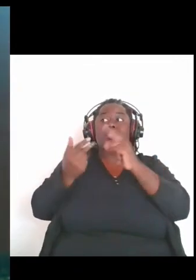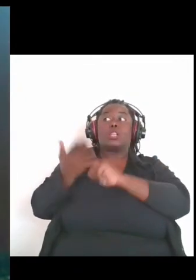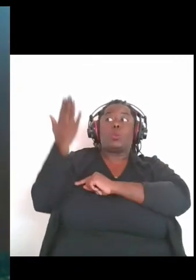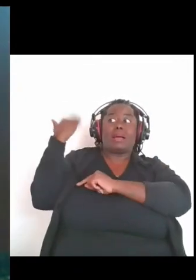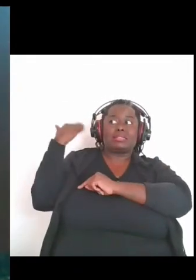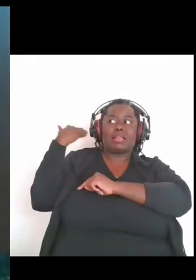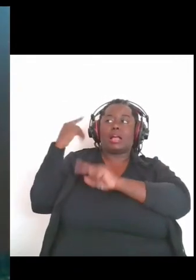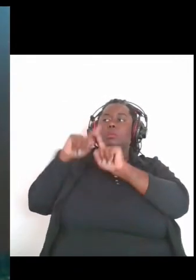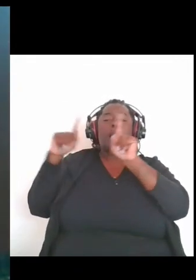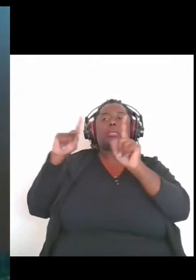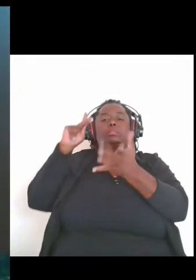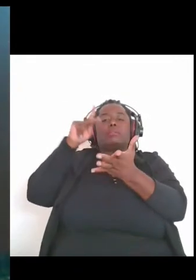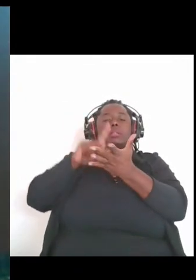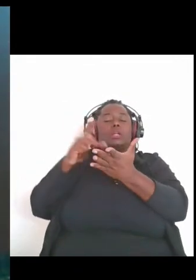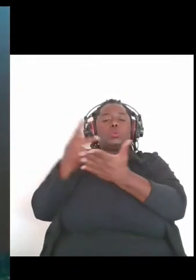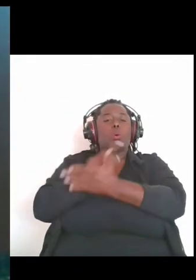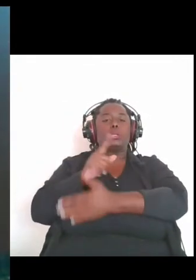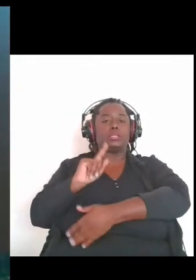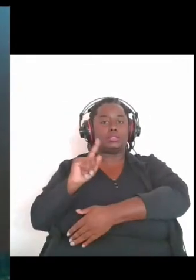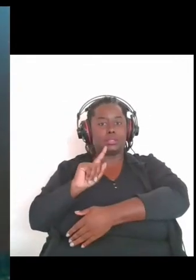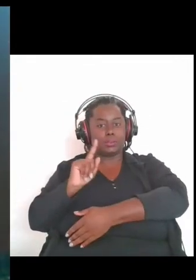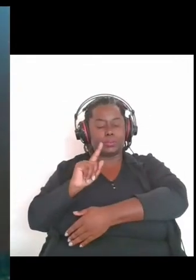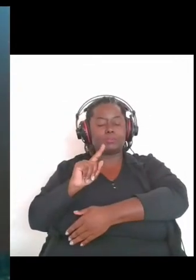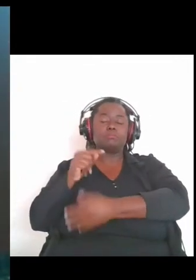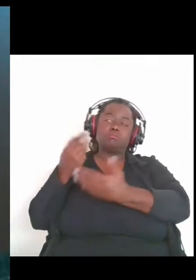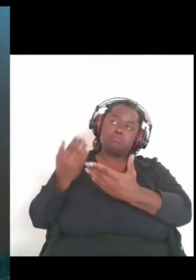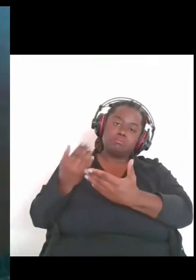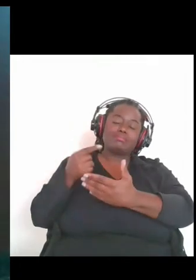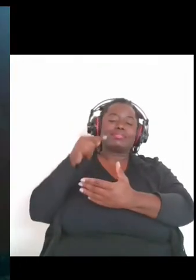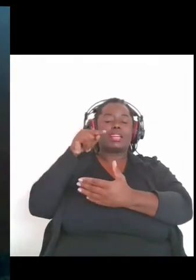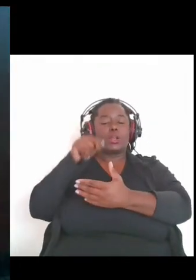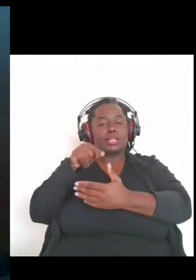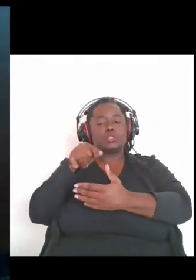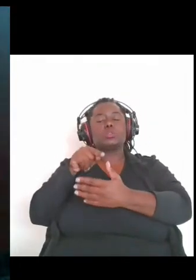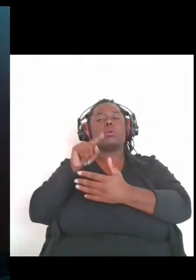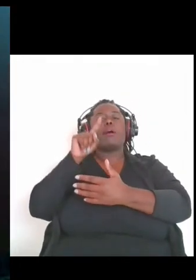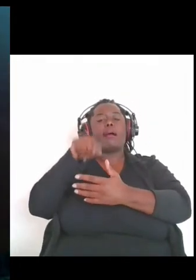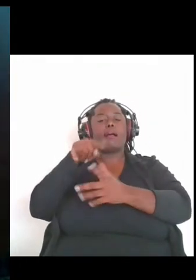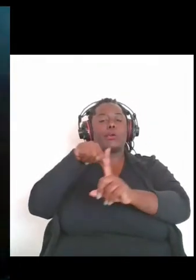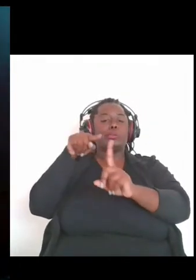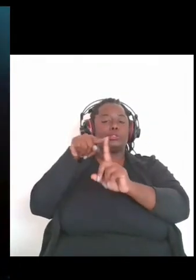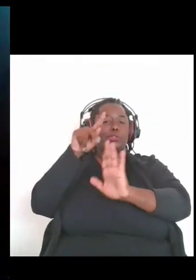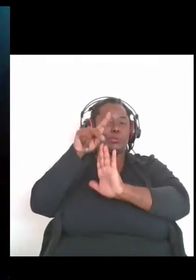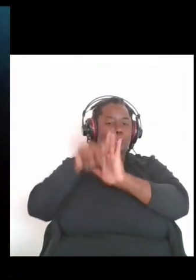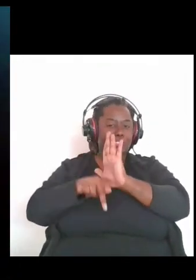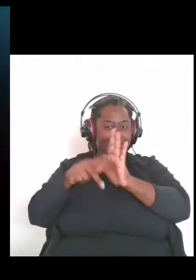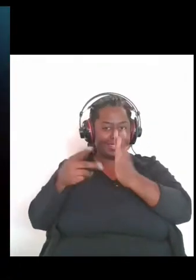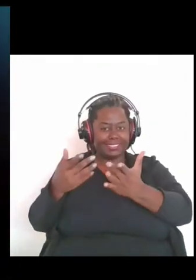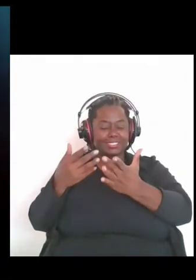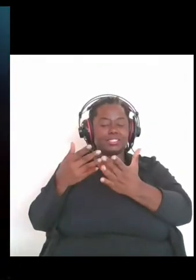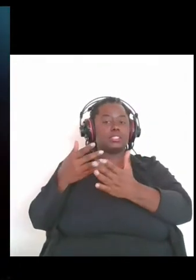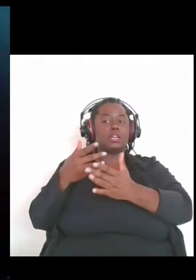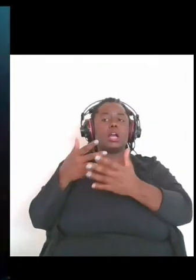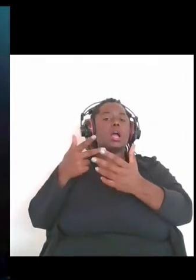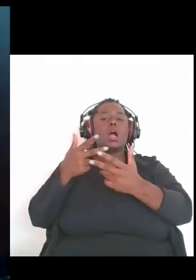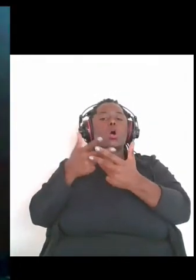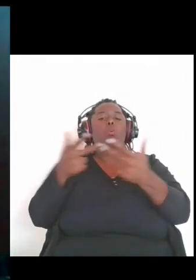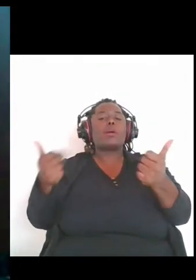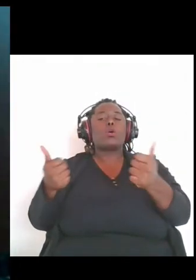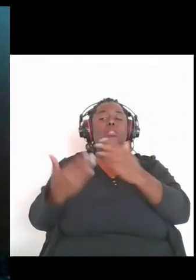to something that could not happen in the past so that's the activist dimension of this project to